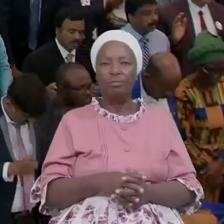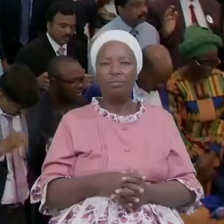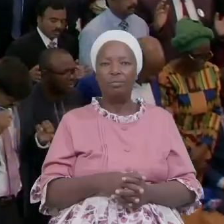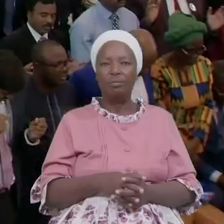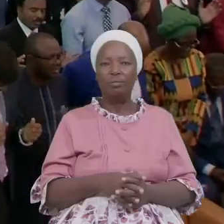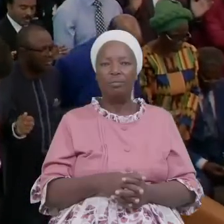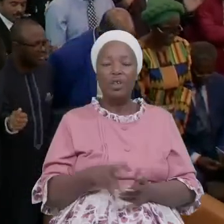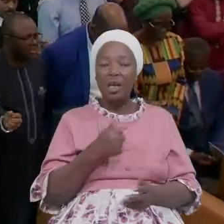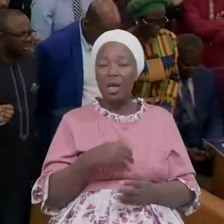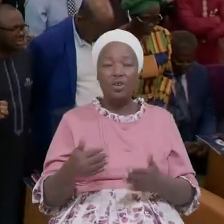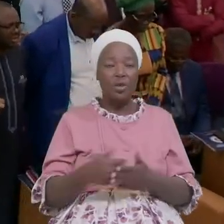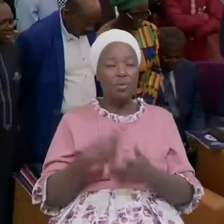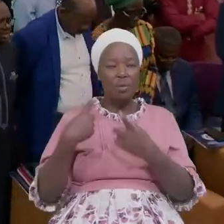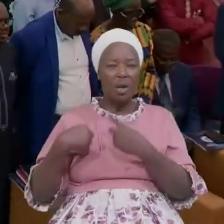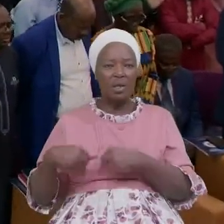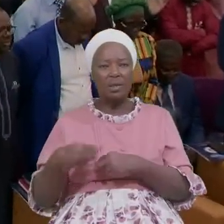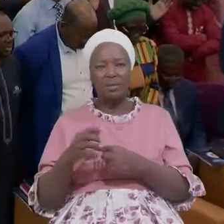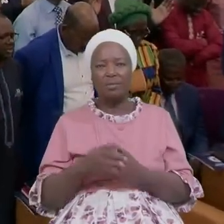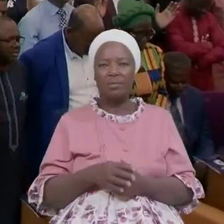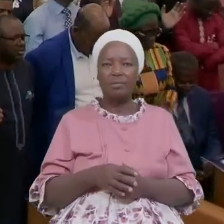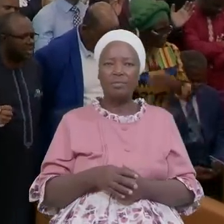A new heart.